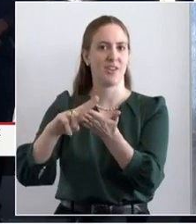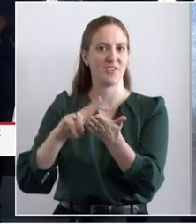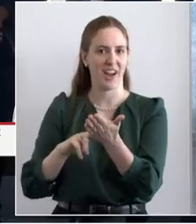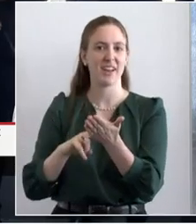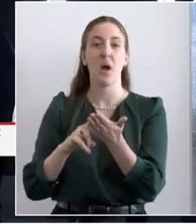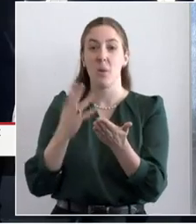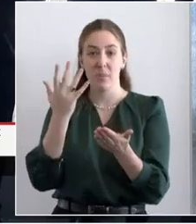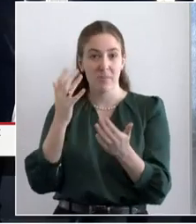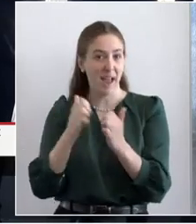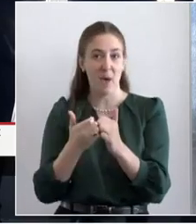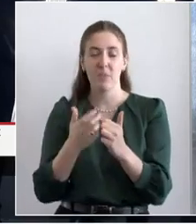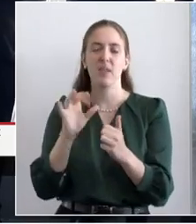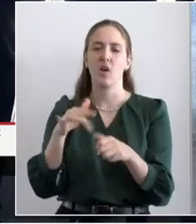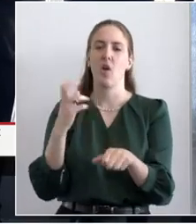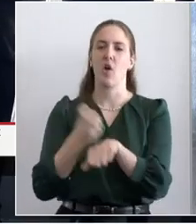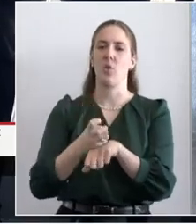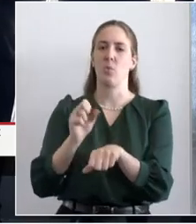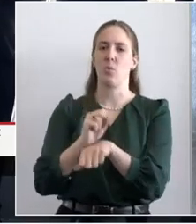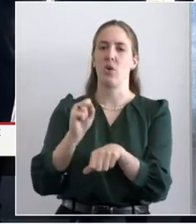employees.